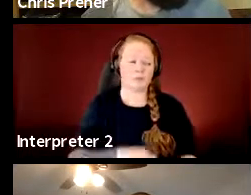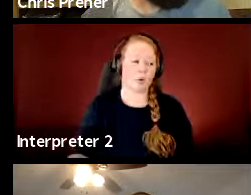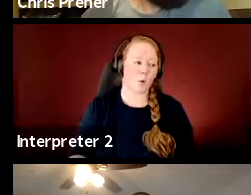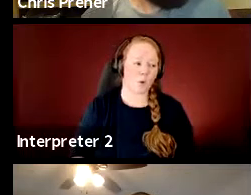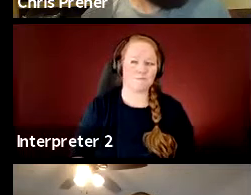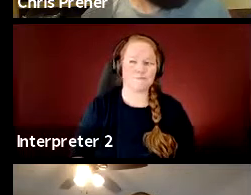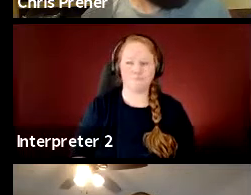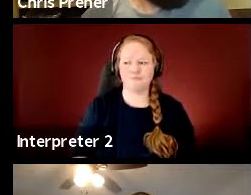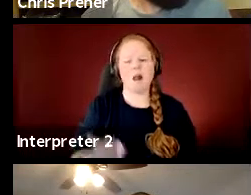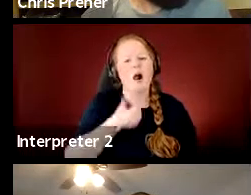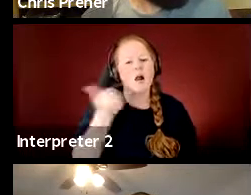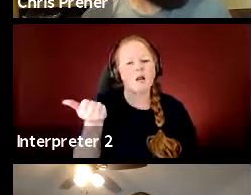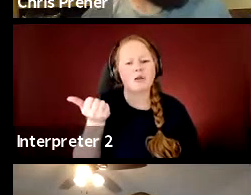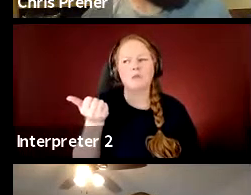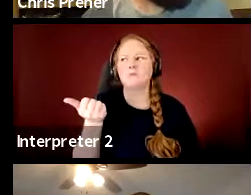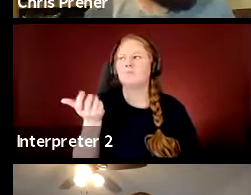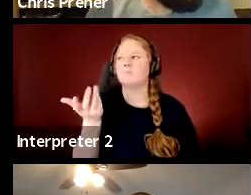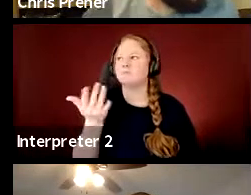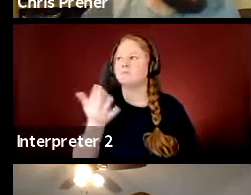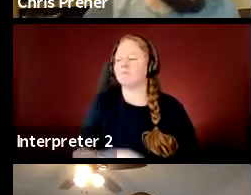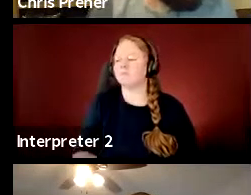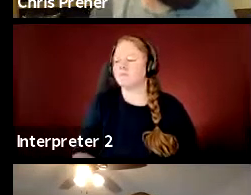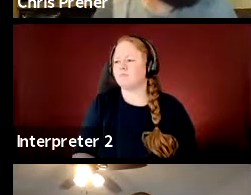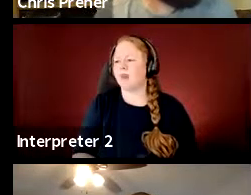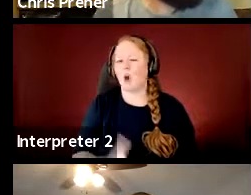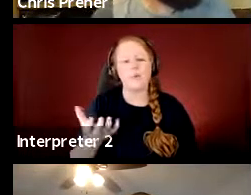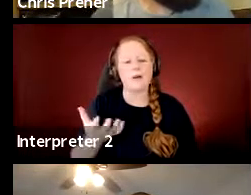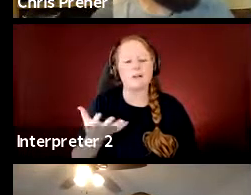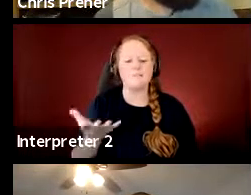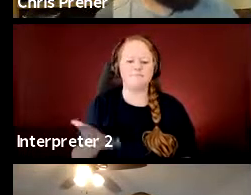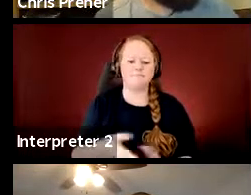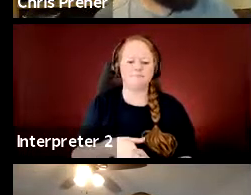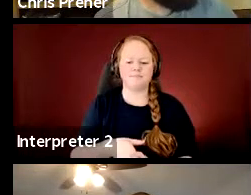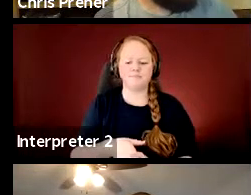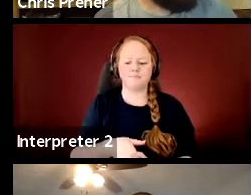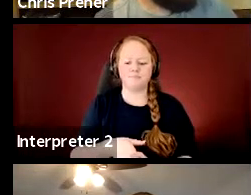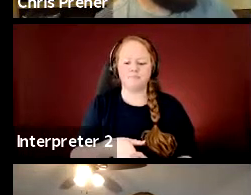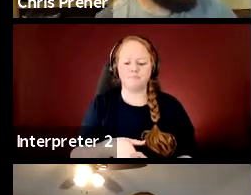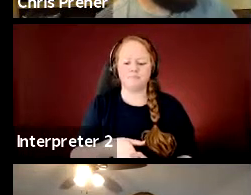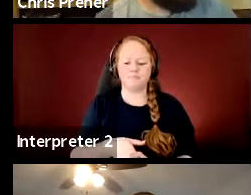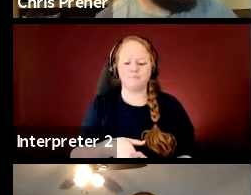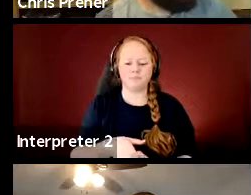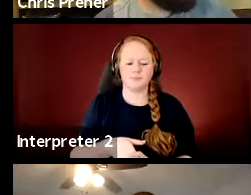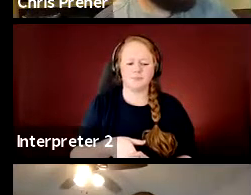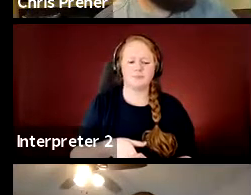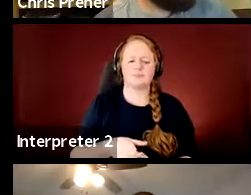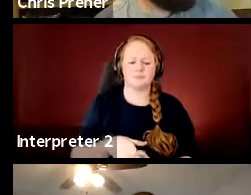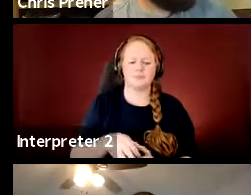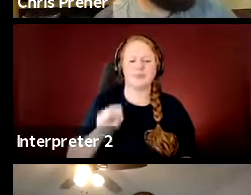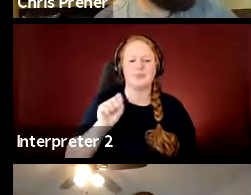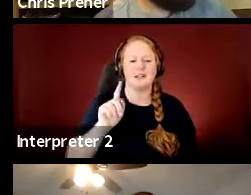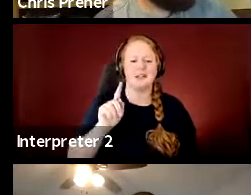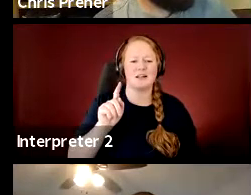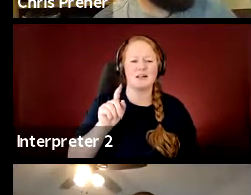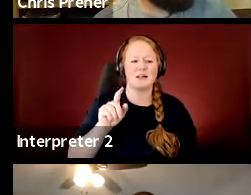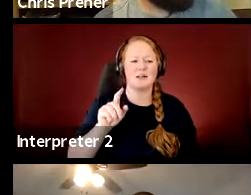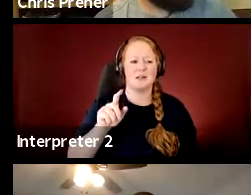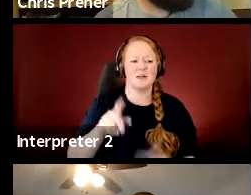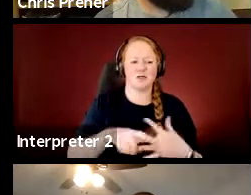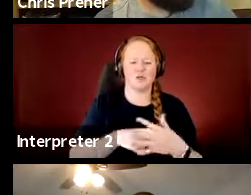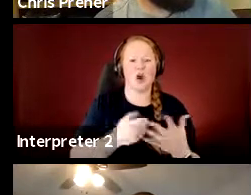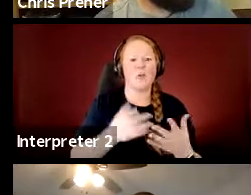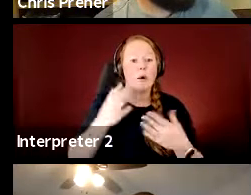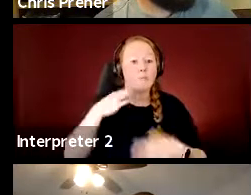Another thing for that was to stimulate. So that's a full stimulation, I guess, because it would benefit the businesses, it would benefit the